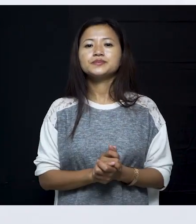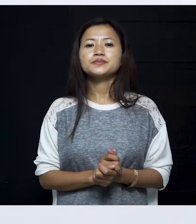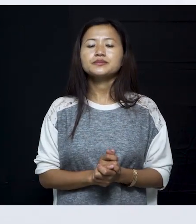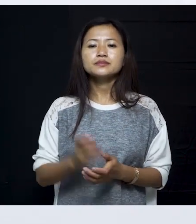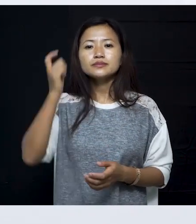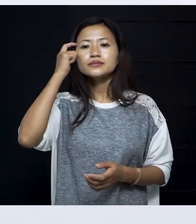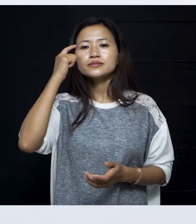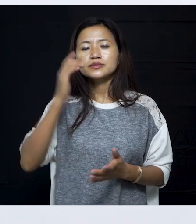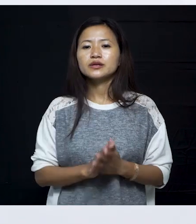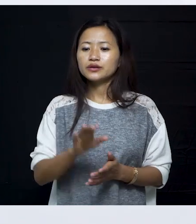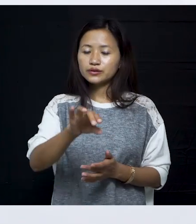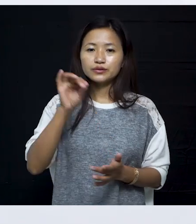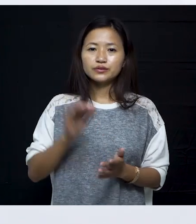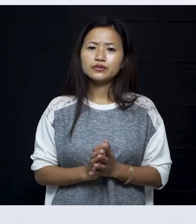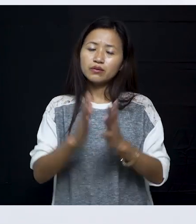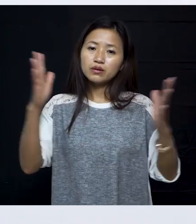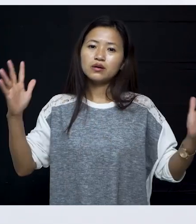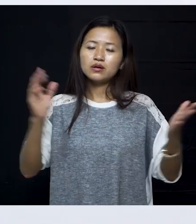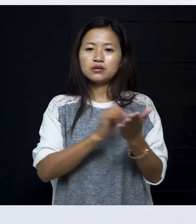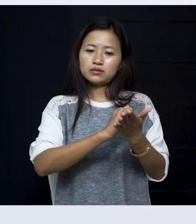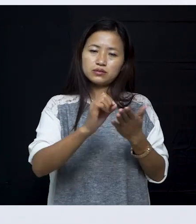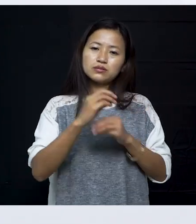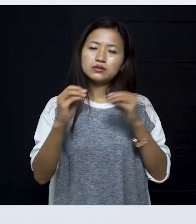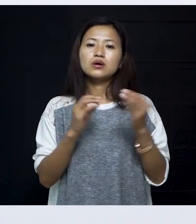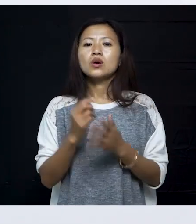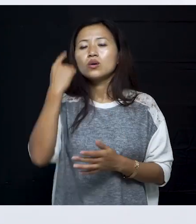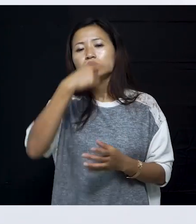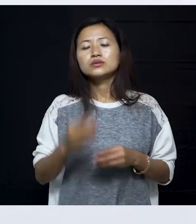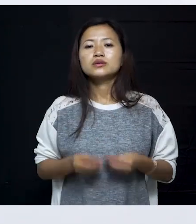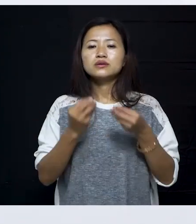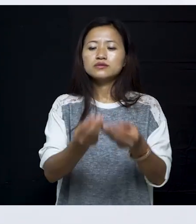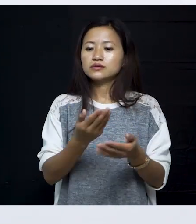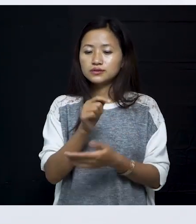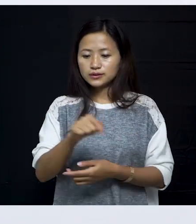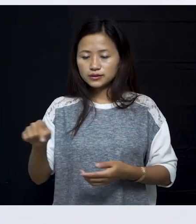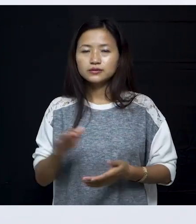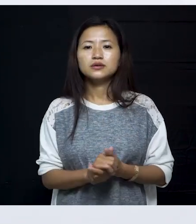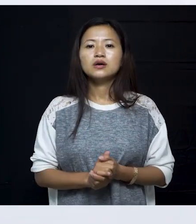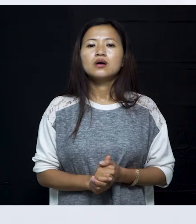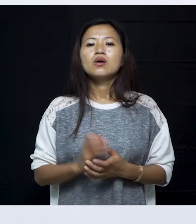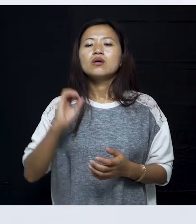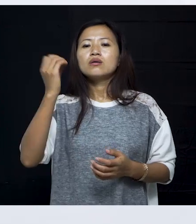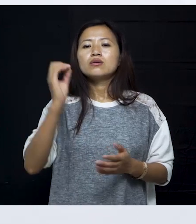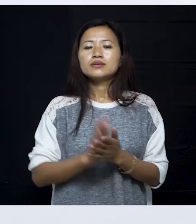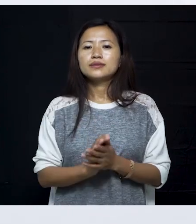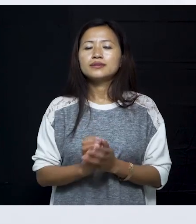you think about it, you would find plenty to write about. And who is giving this, who is going to organize